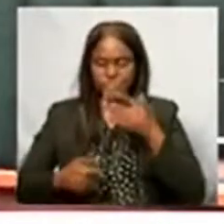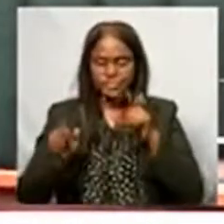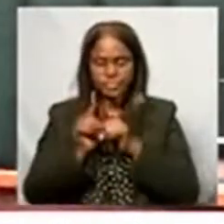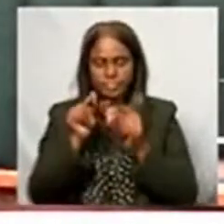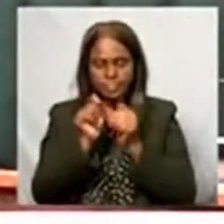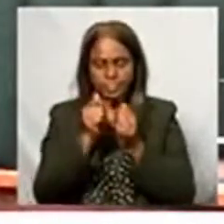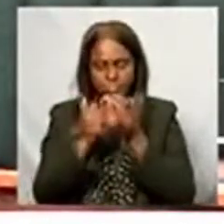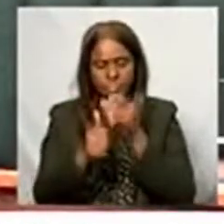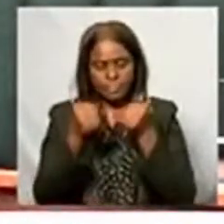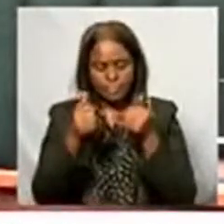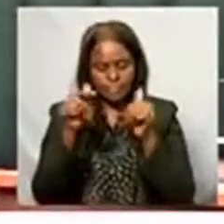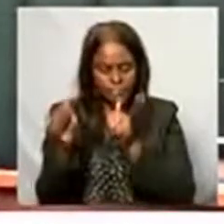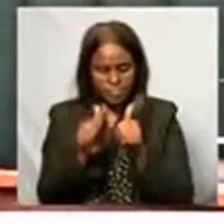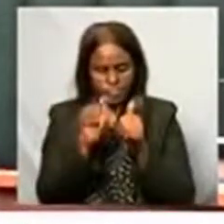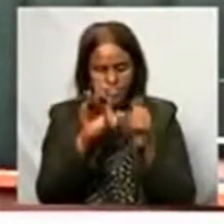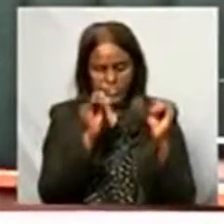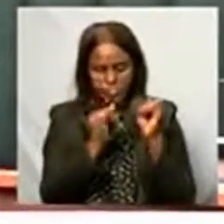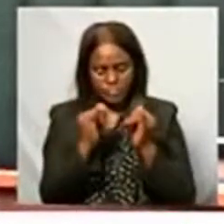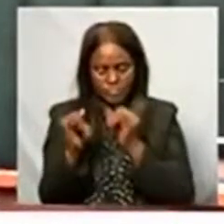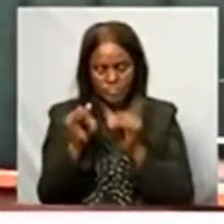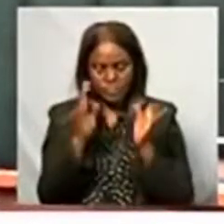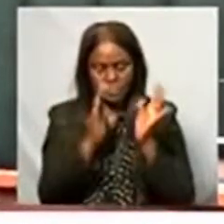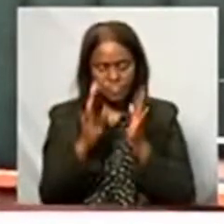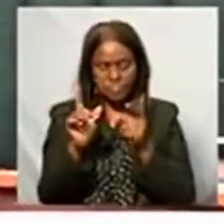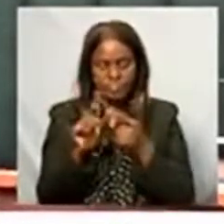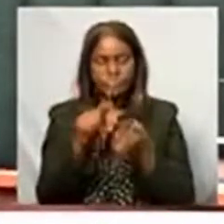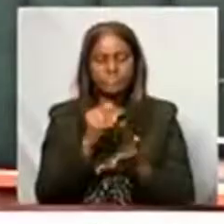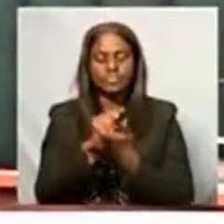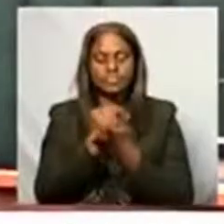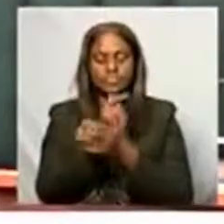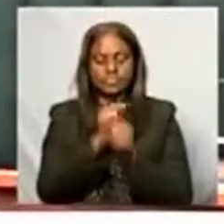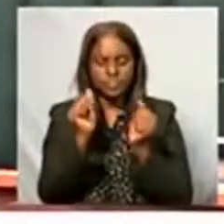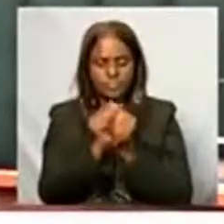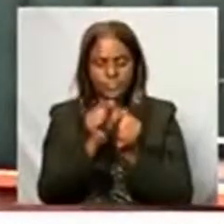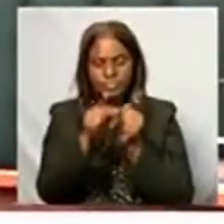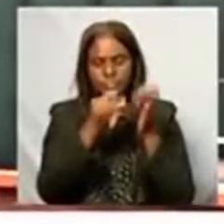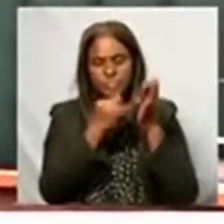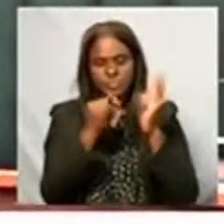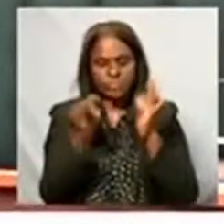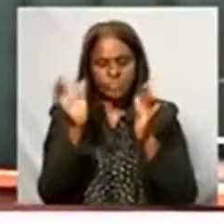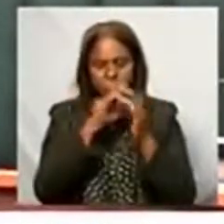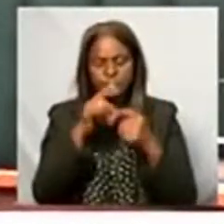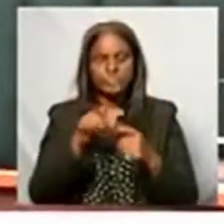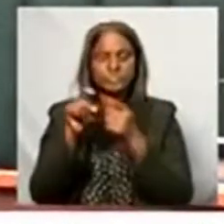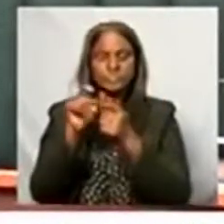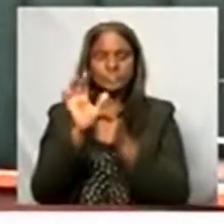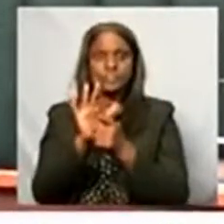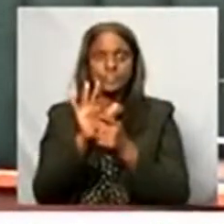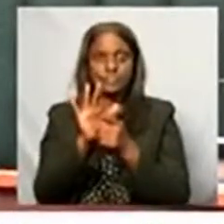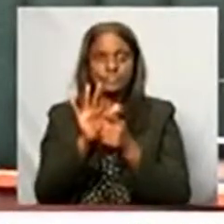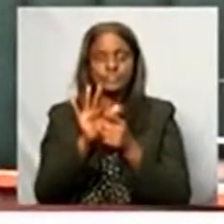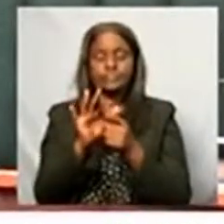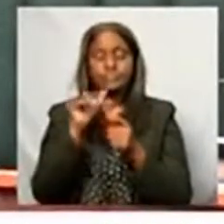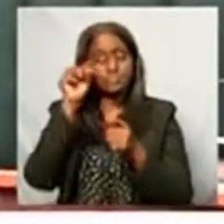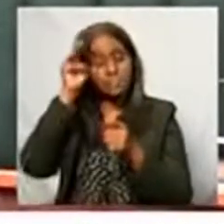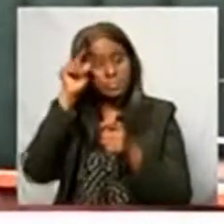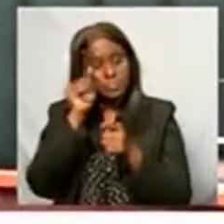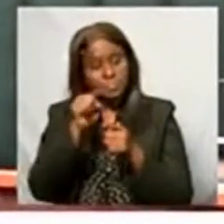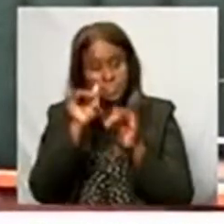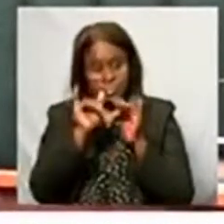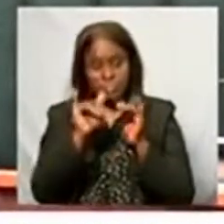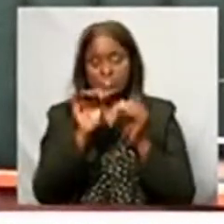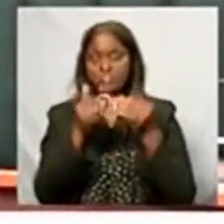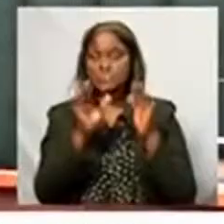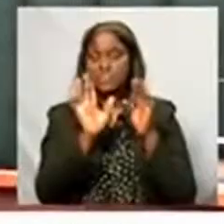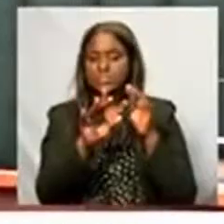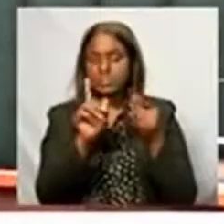and are actively implementing measures to address the identified challenges. The Ministry remains